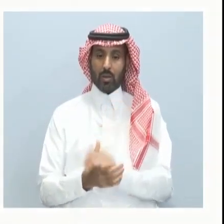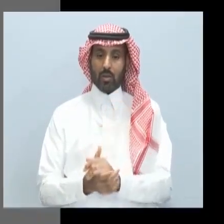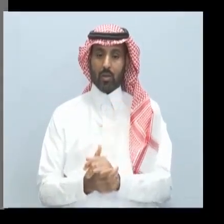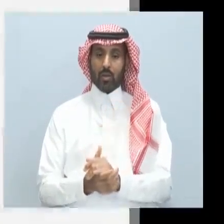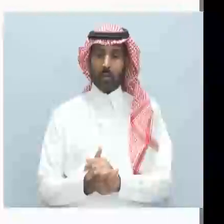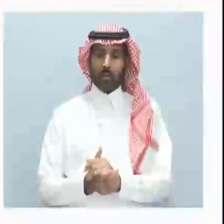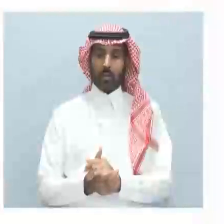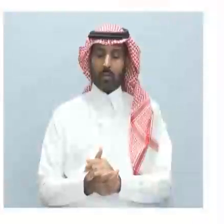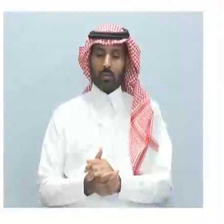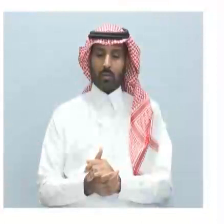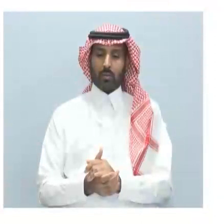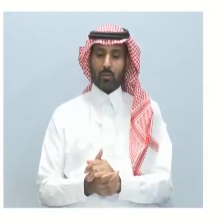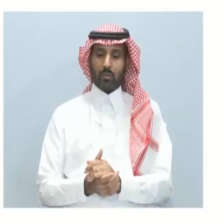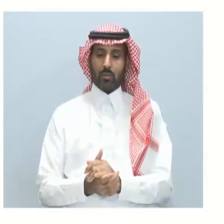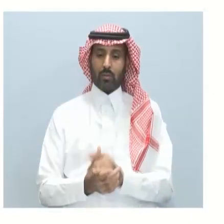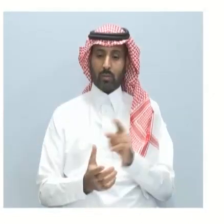at the other side here, let's just see.